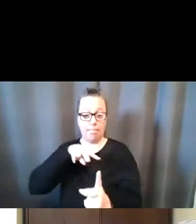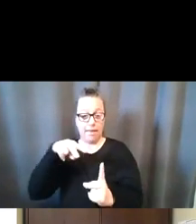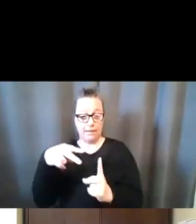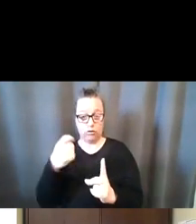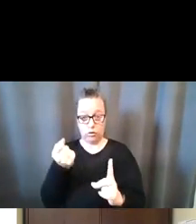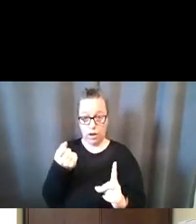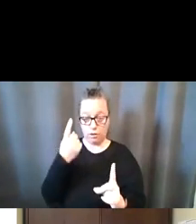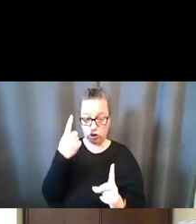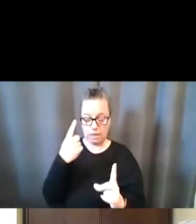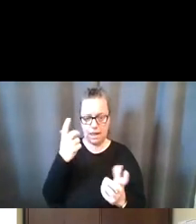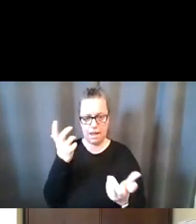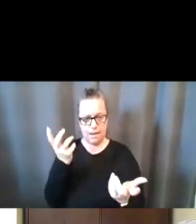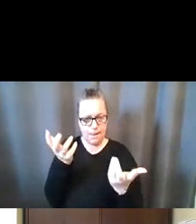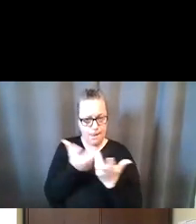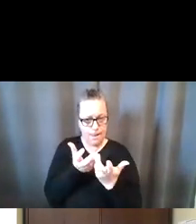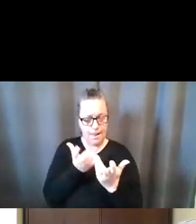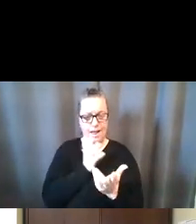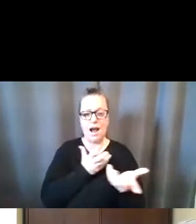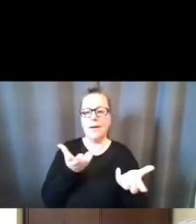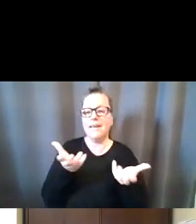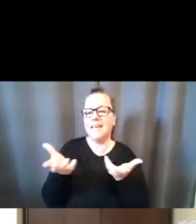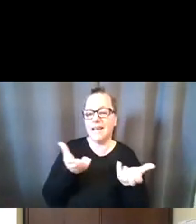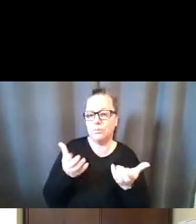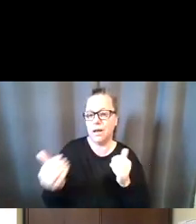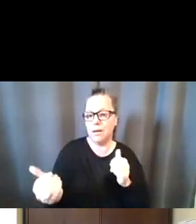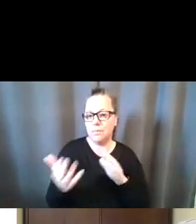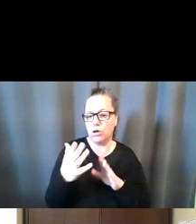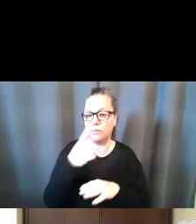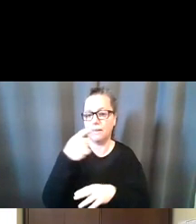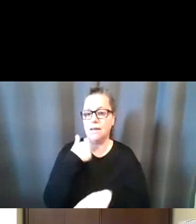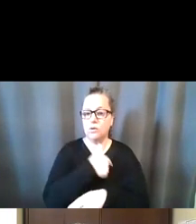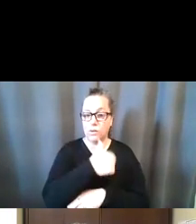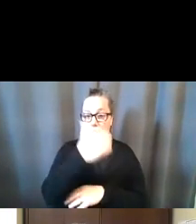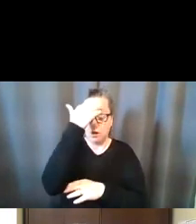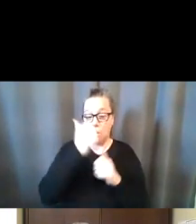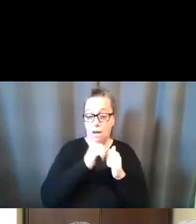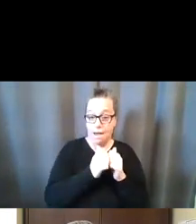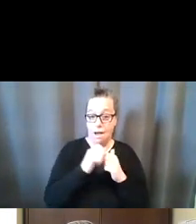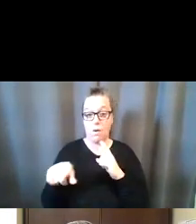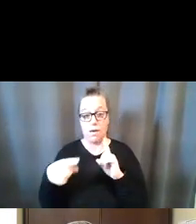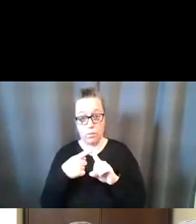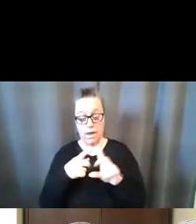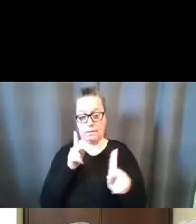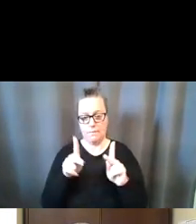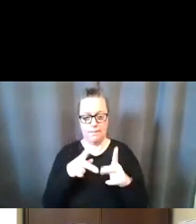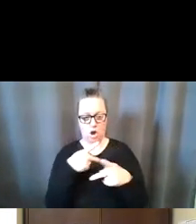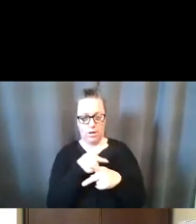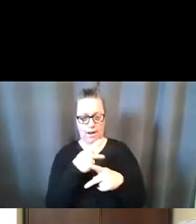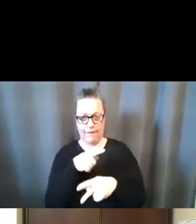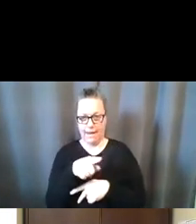understand and customize our engagement approaches because we know how and when people may be navigating this